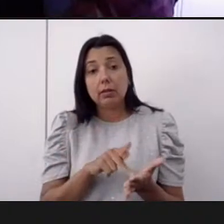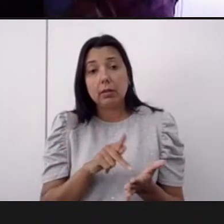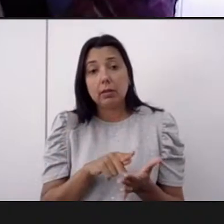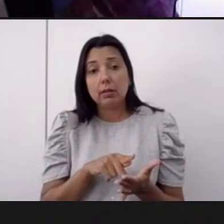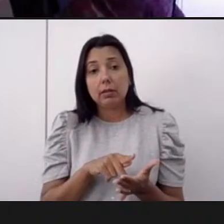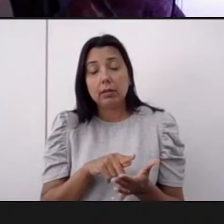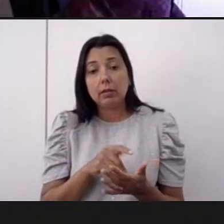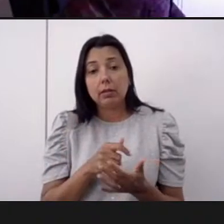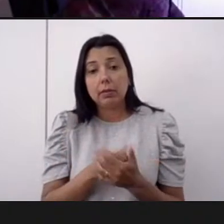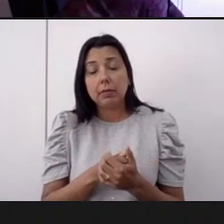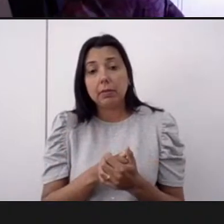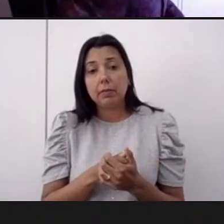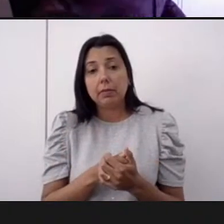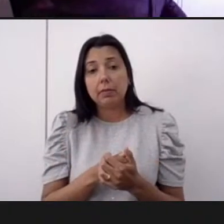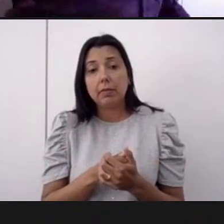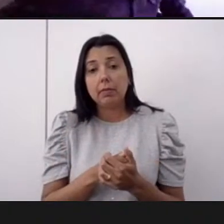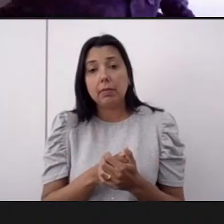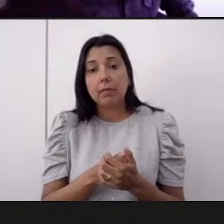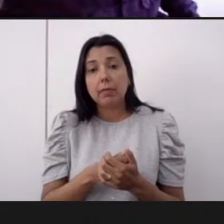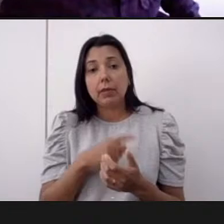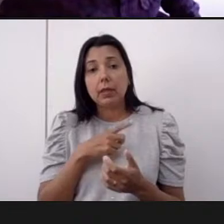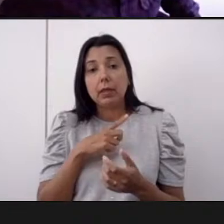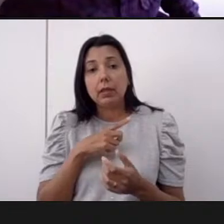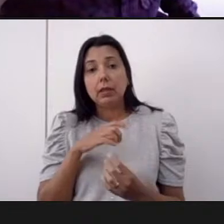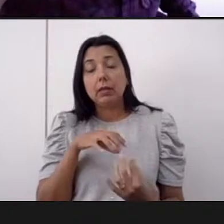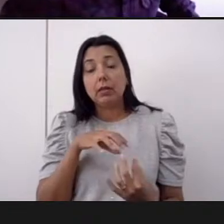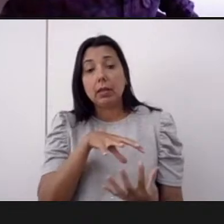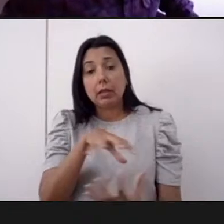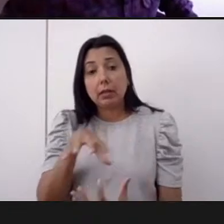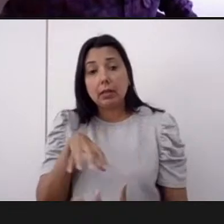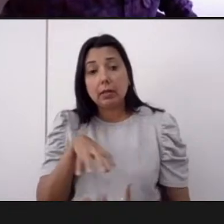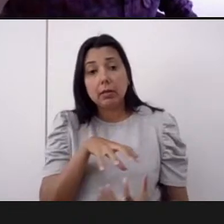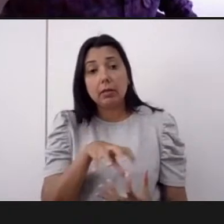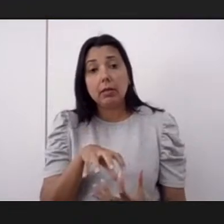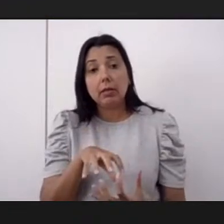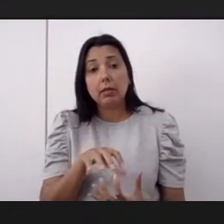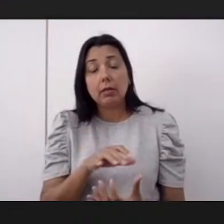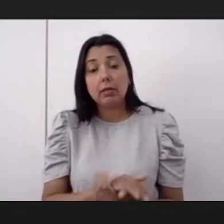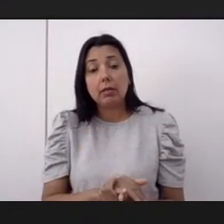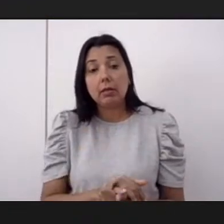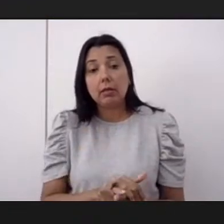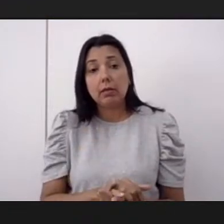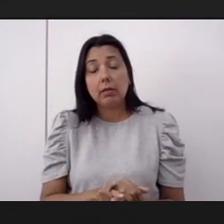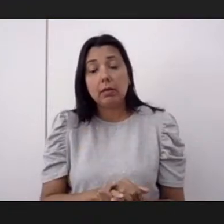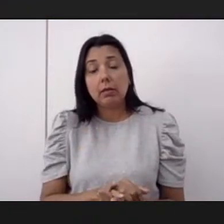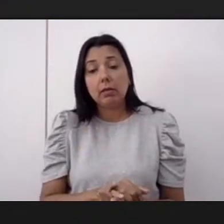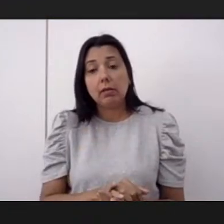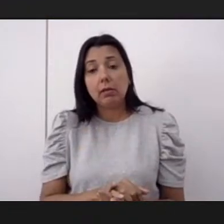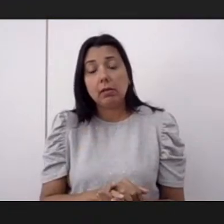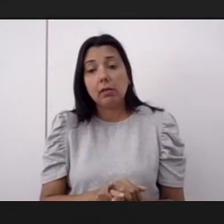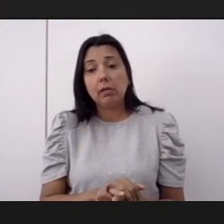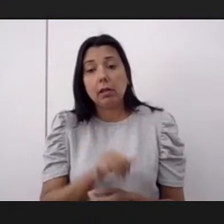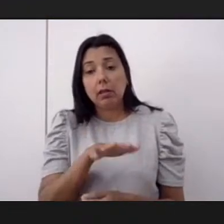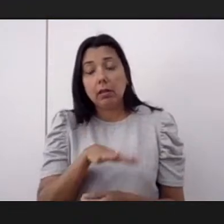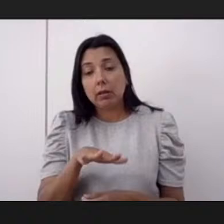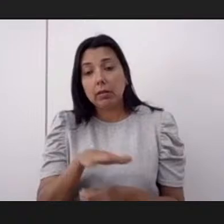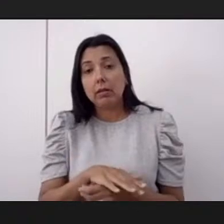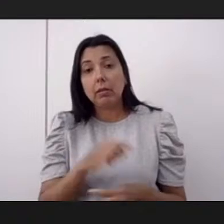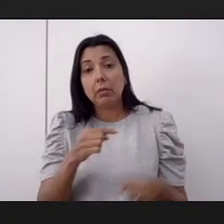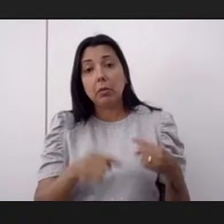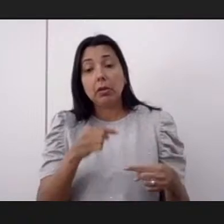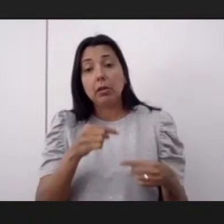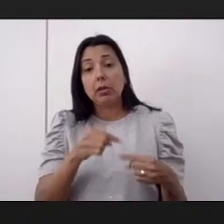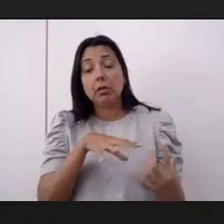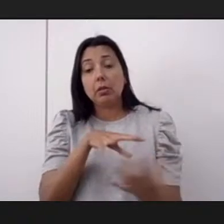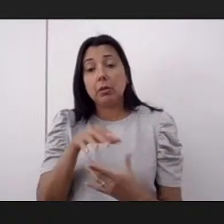organization and the field, the global policy field is really structured